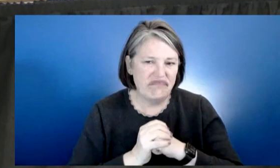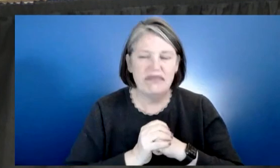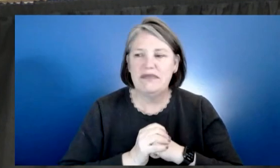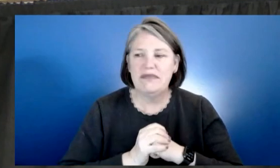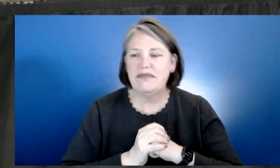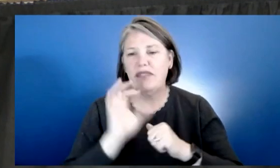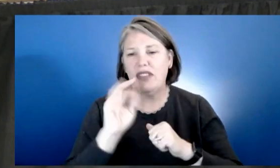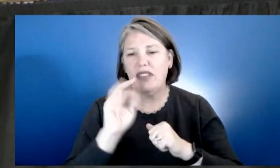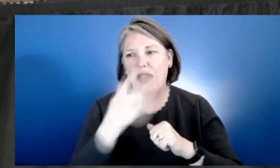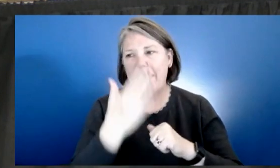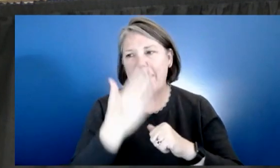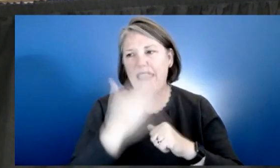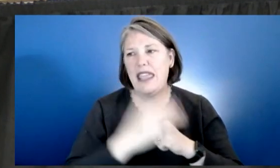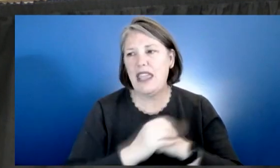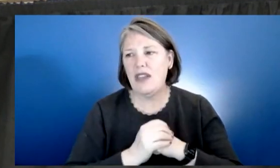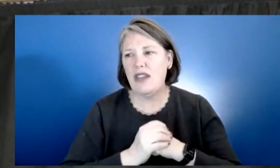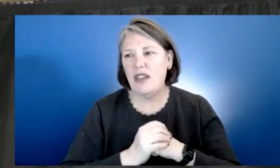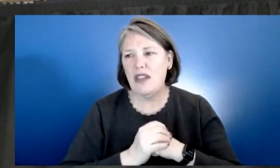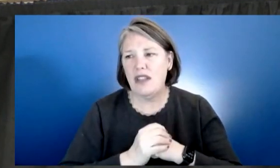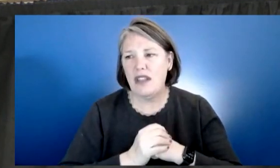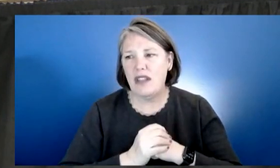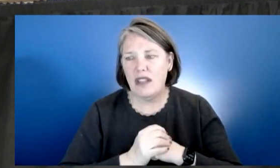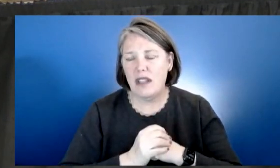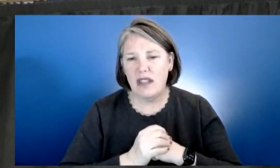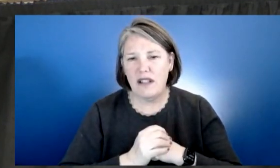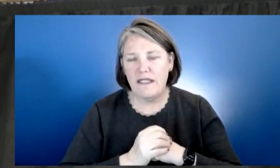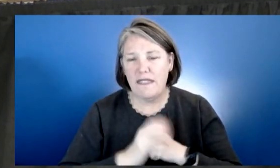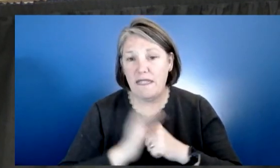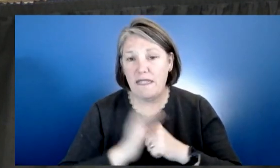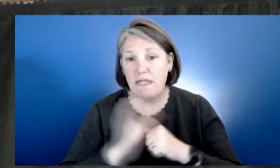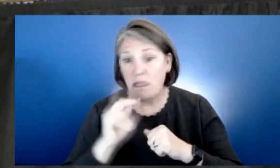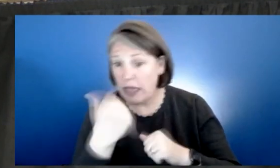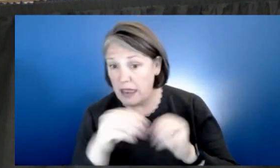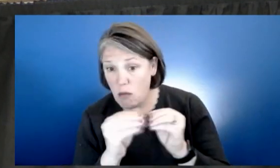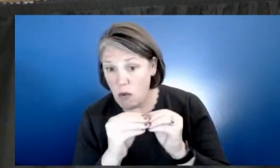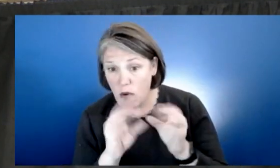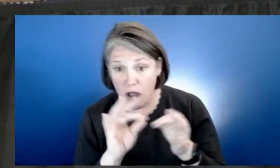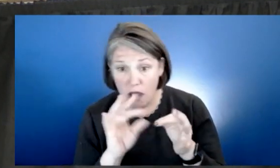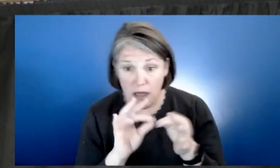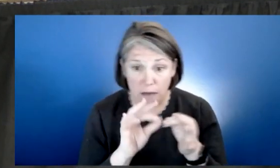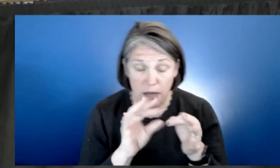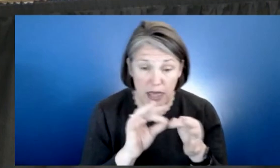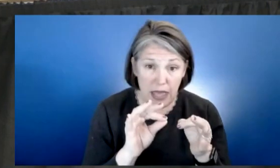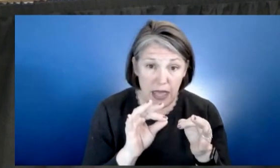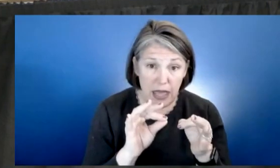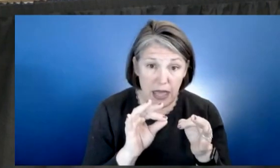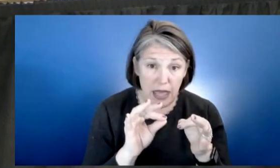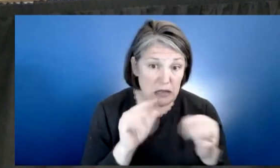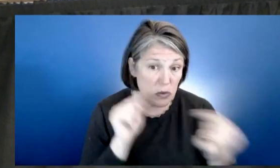Any other raised hands, comments, rebuttals? Yes, ma'am.